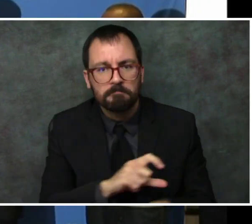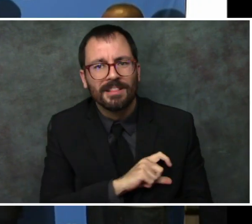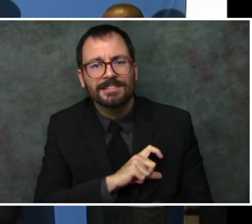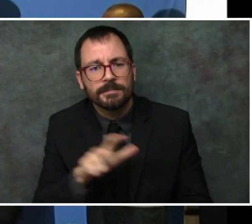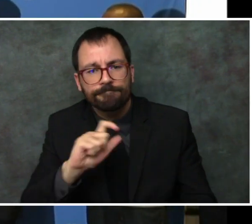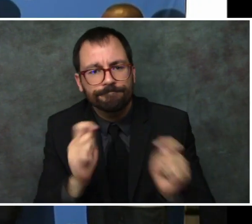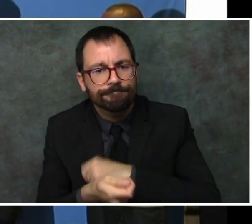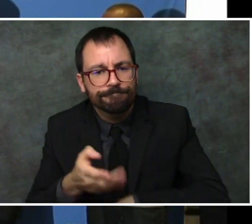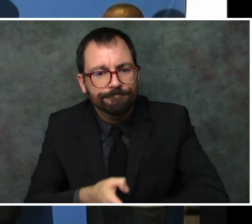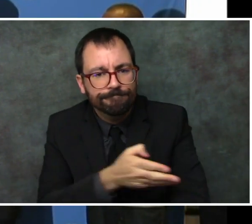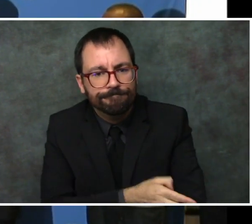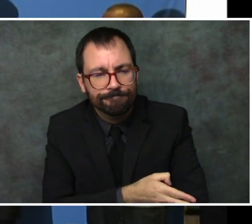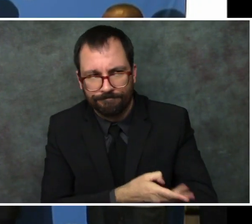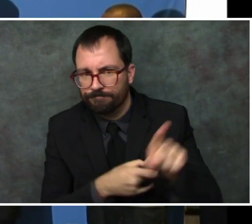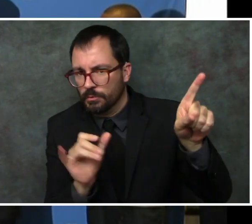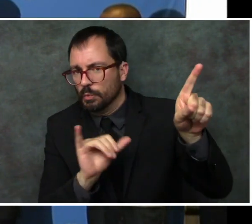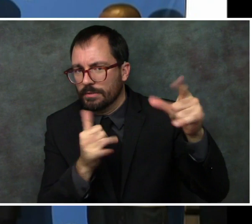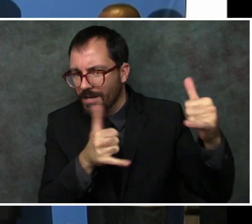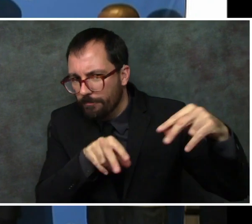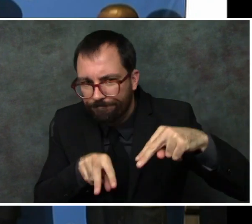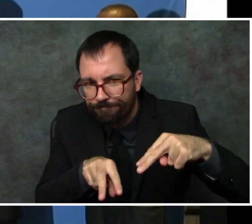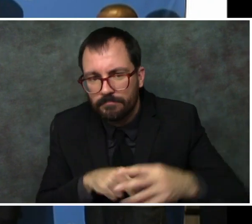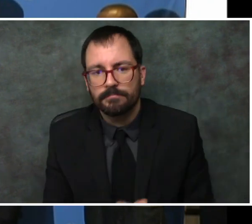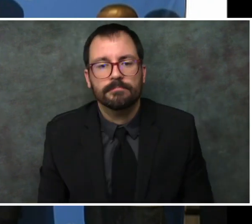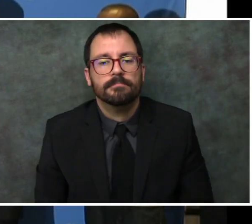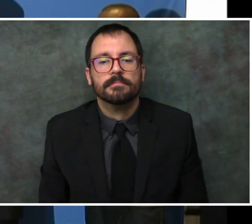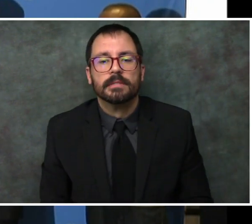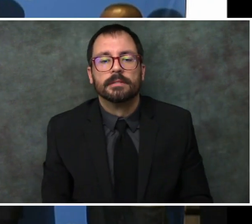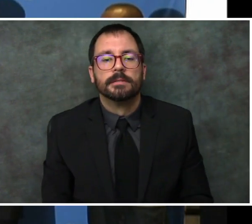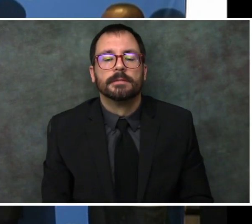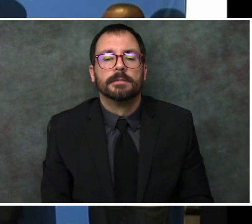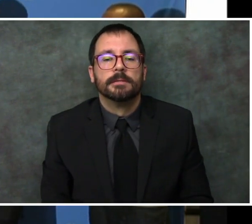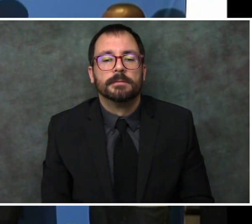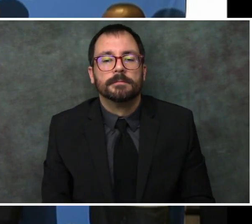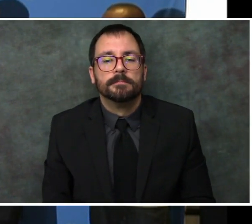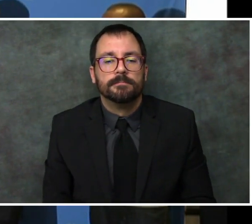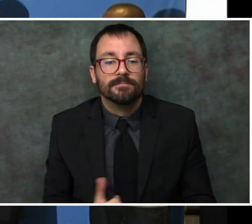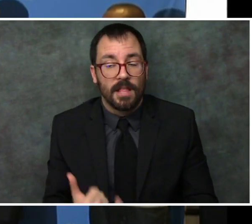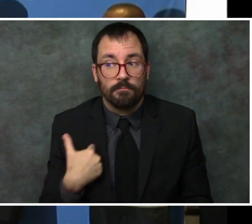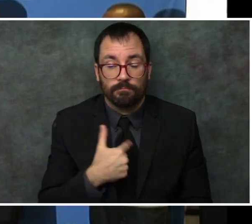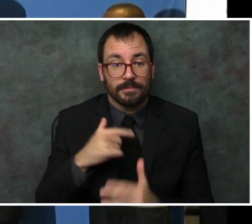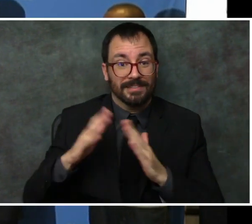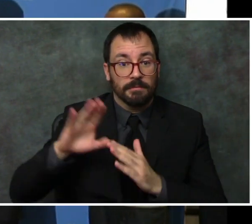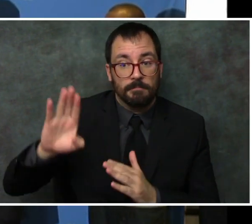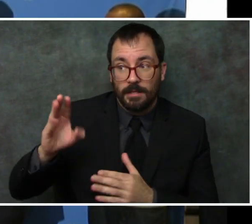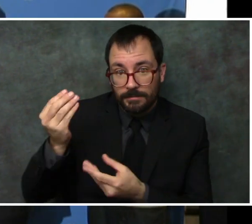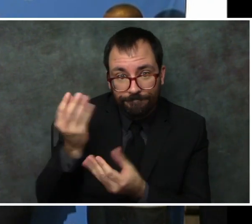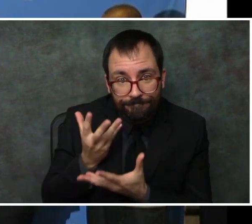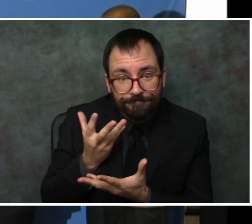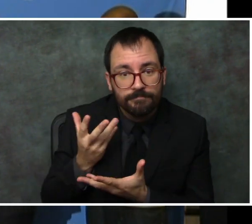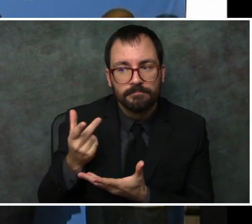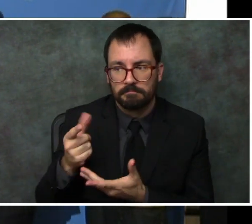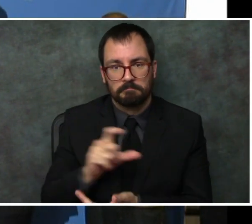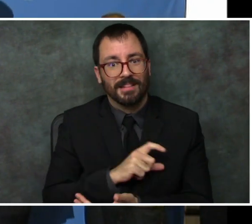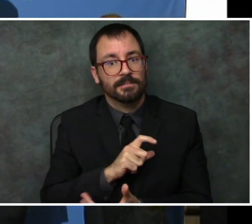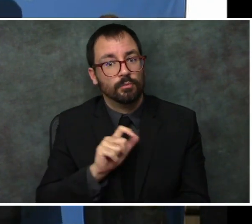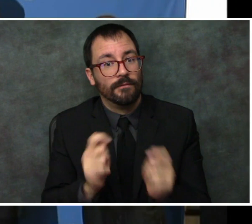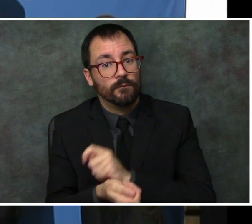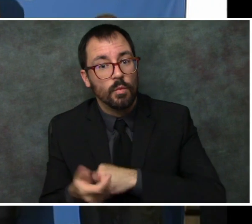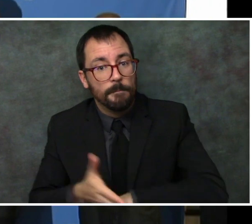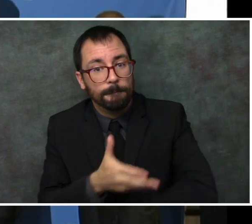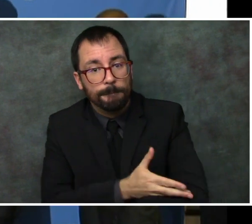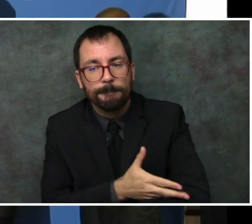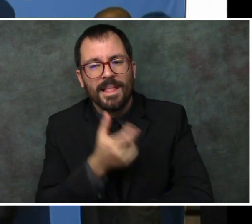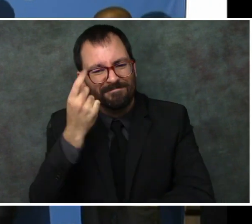Boston on policing reform, but there is unfinished business too at the State House, and so we thank you for your leadership